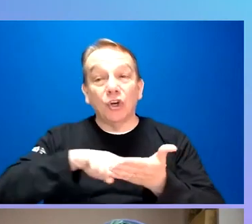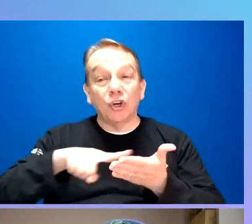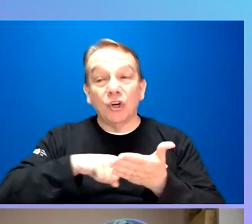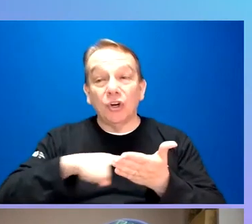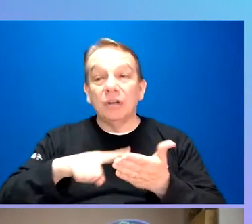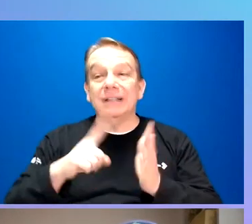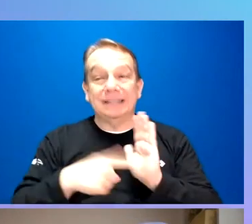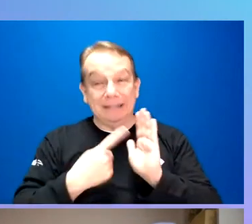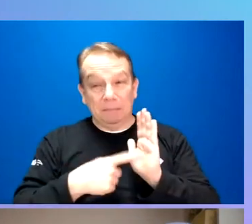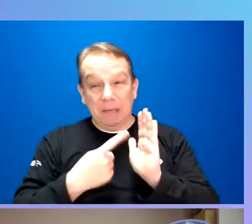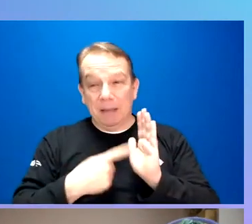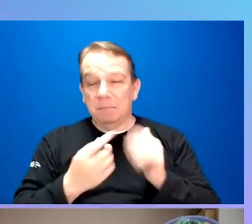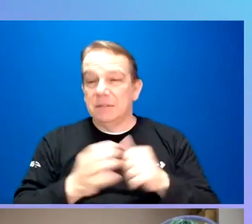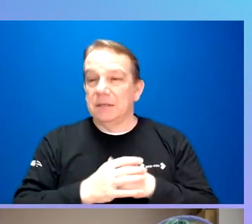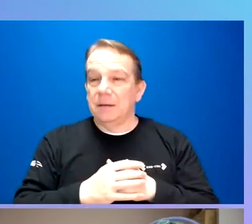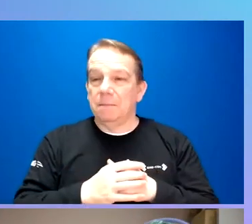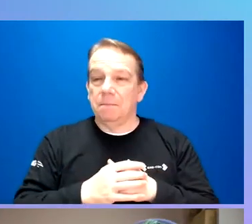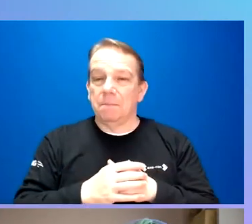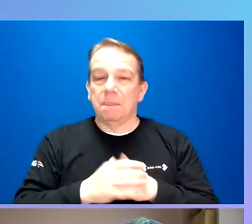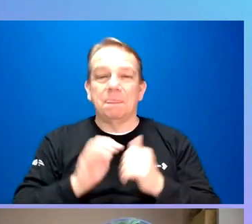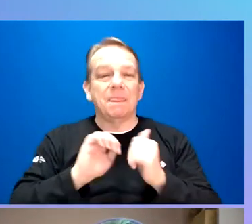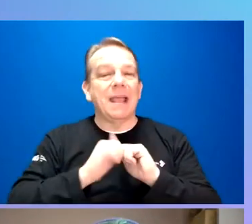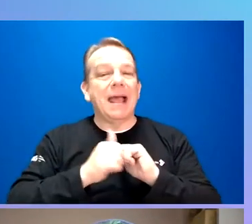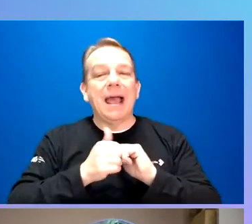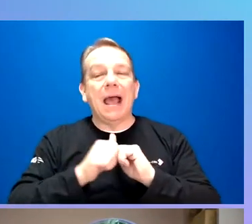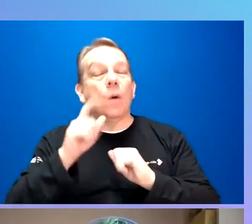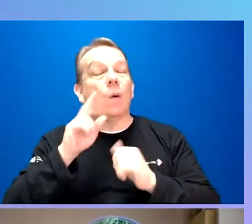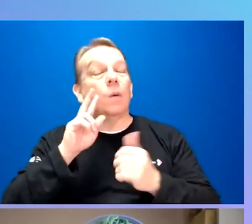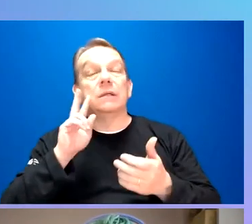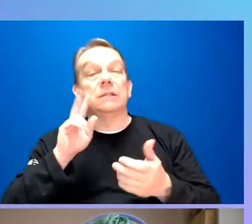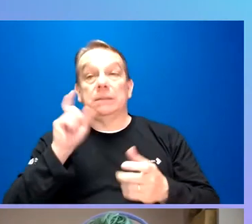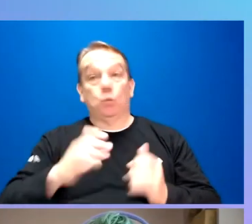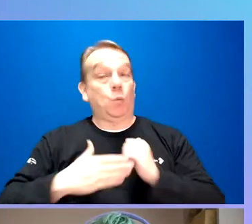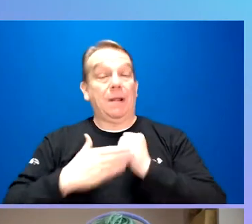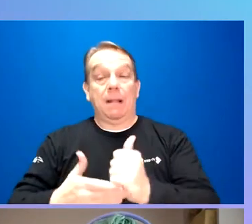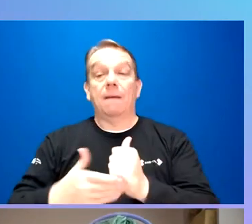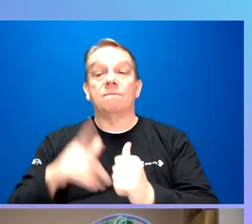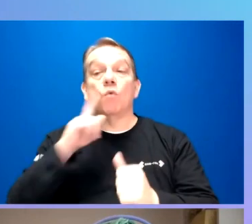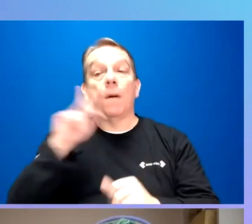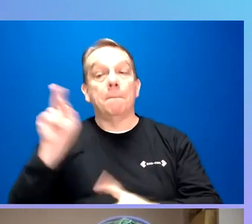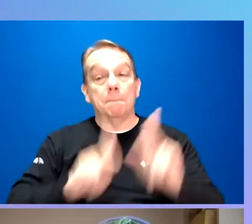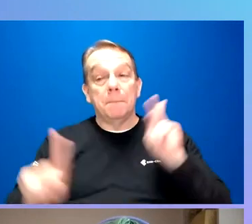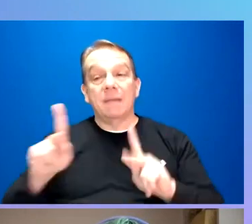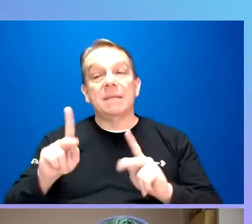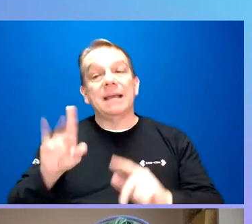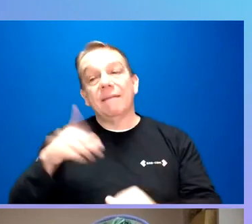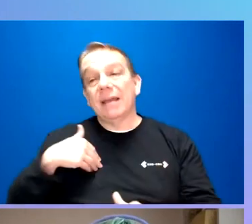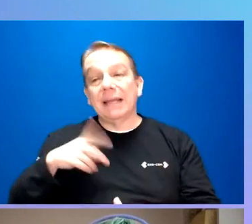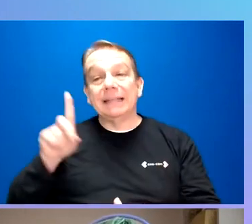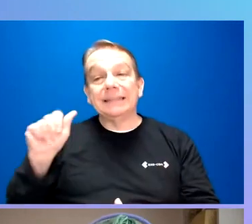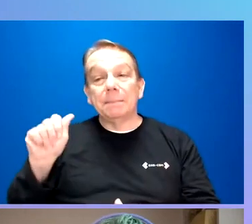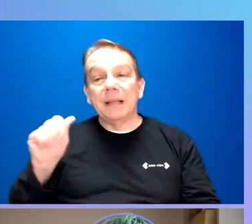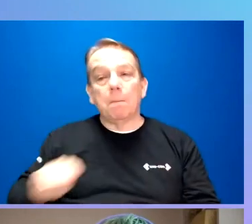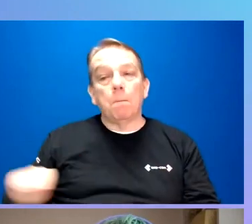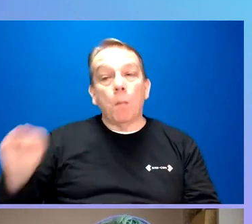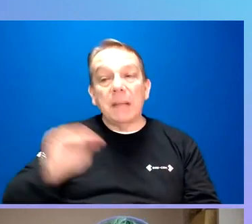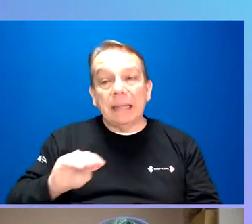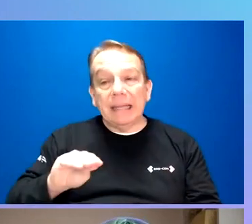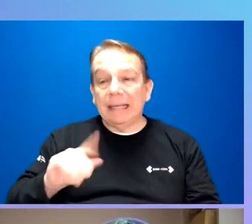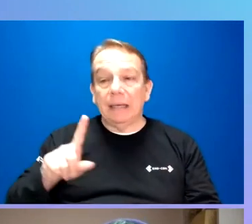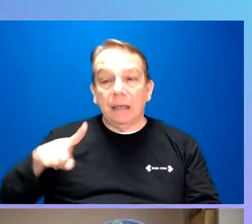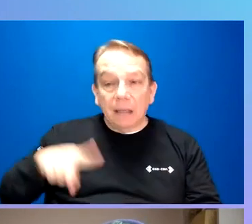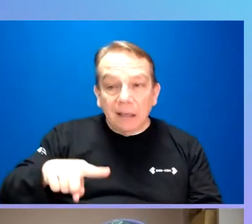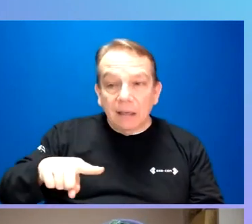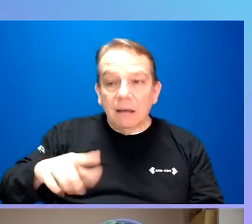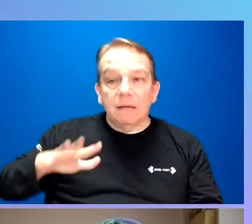because it'll help, or sorry, the way that this criteria is meant to help is for people who have motor disabilities or mobility disabilities who